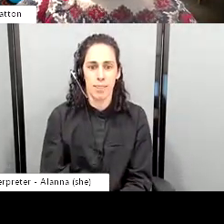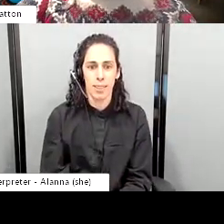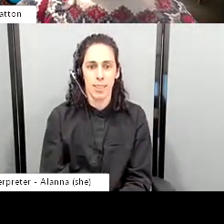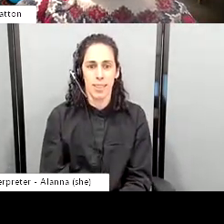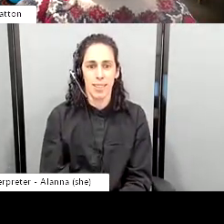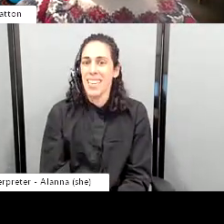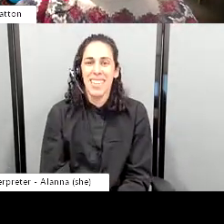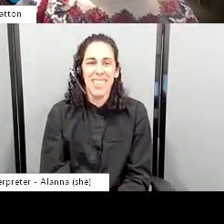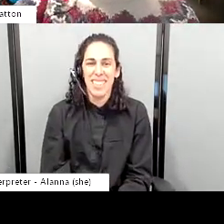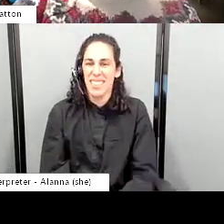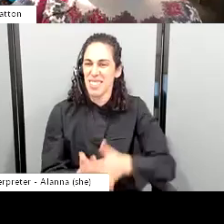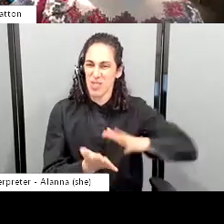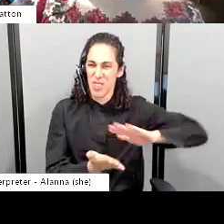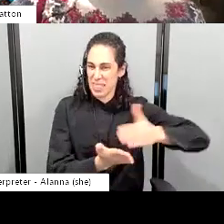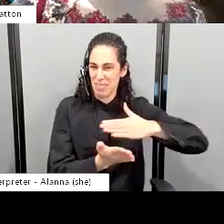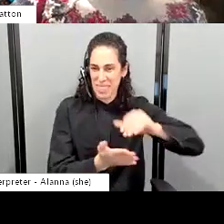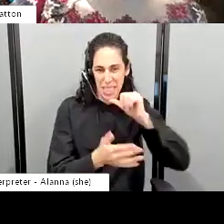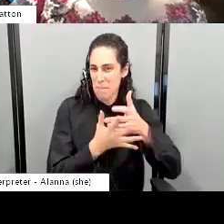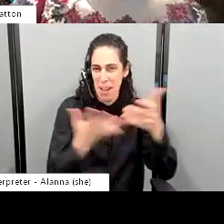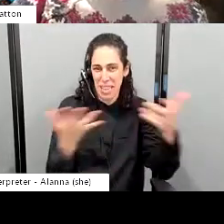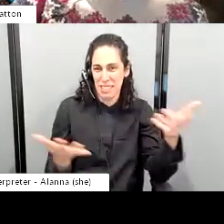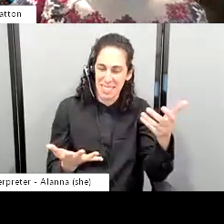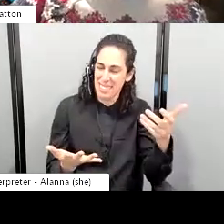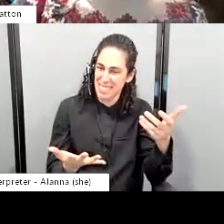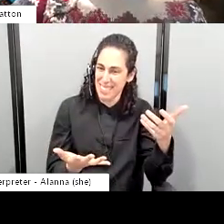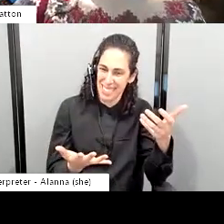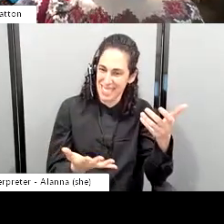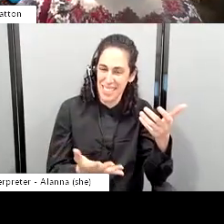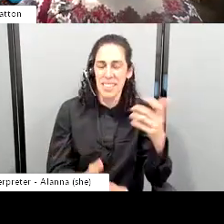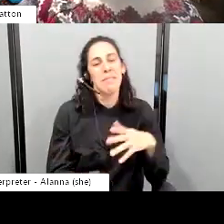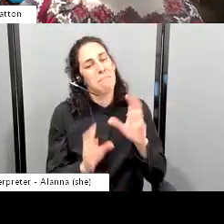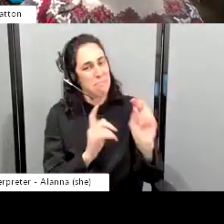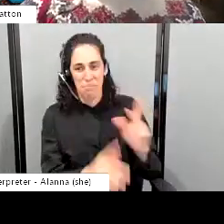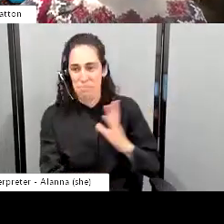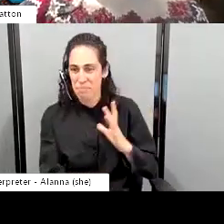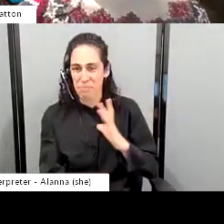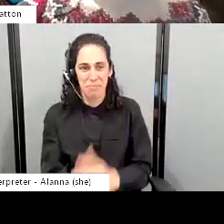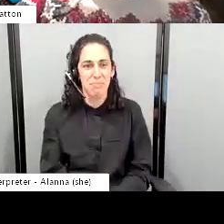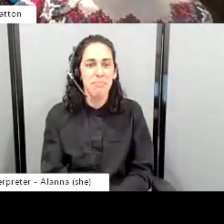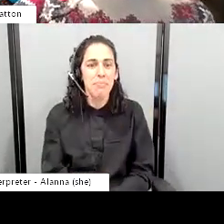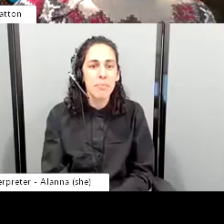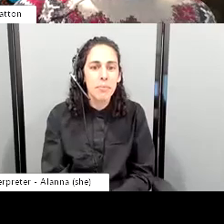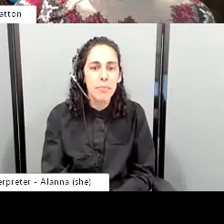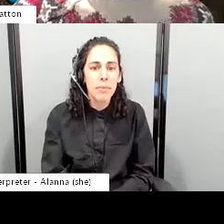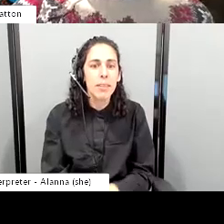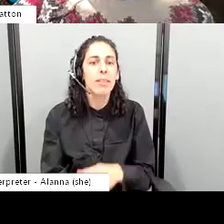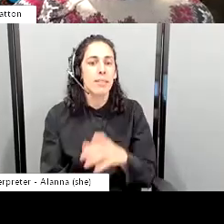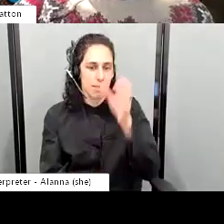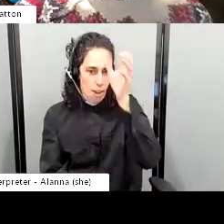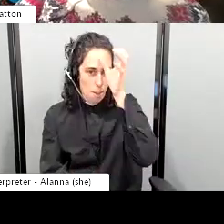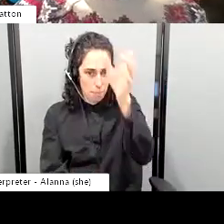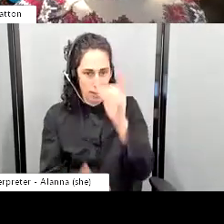wants recipes. I guess we don't have not too many cooks out there. The complicated concepts, the